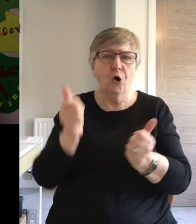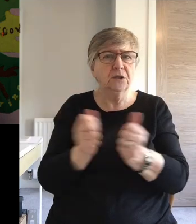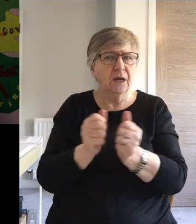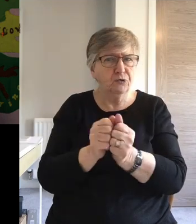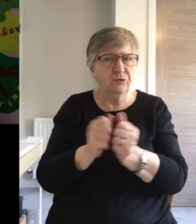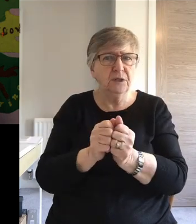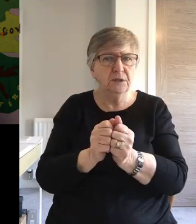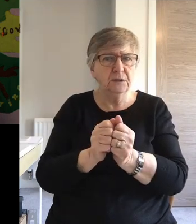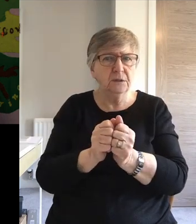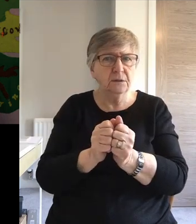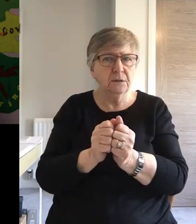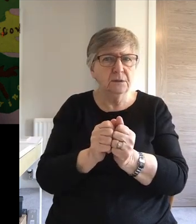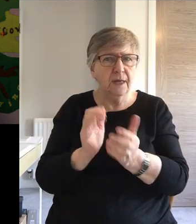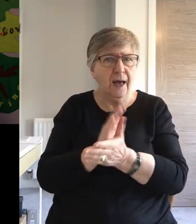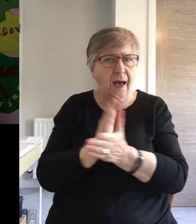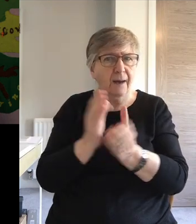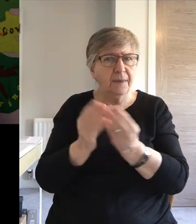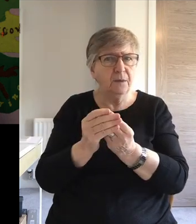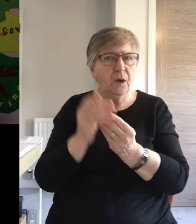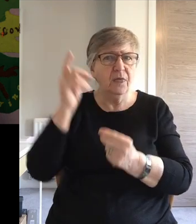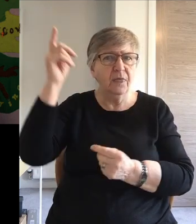of the Lord?